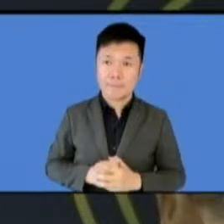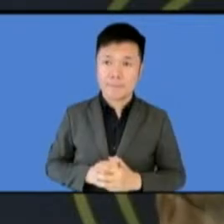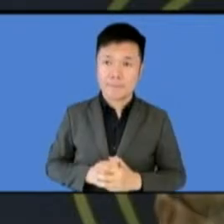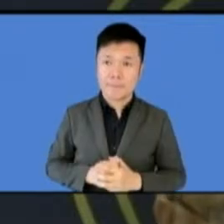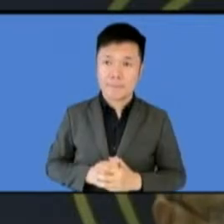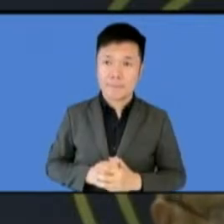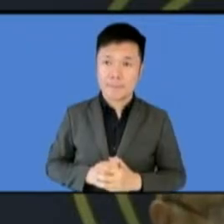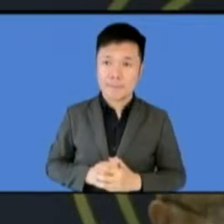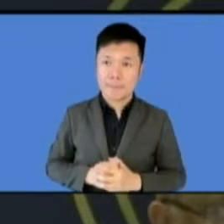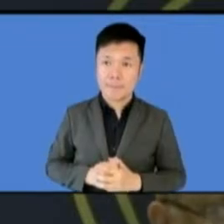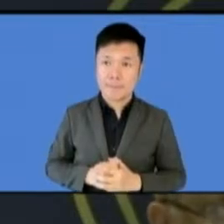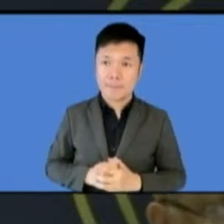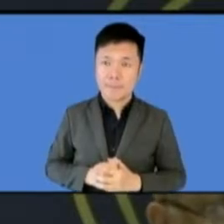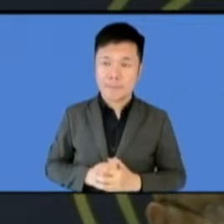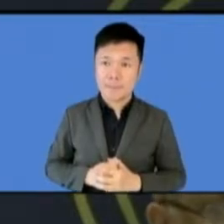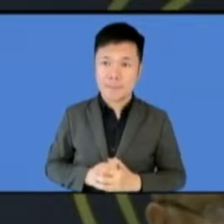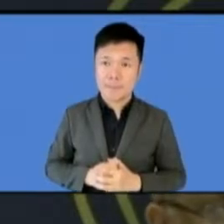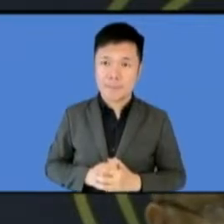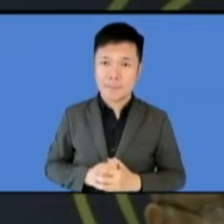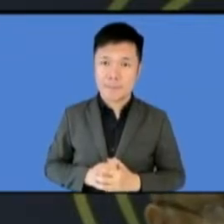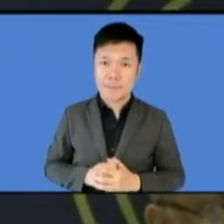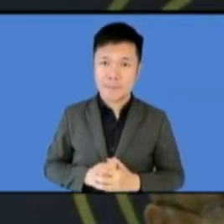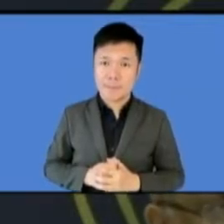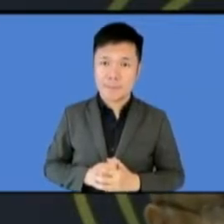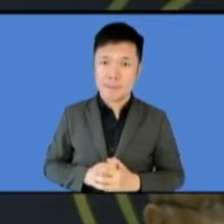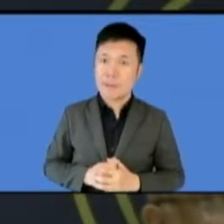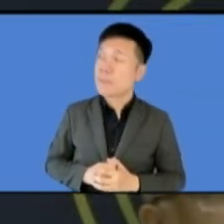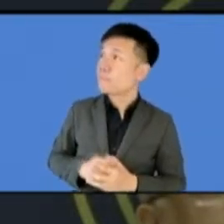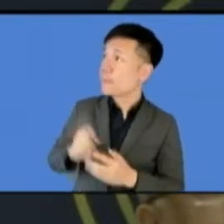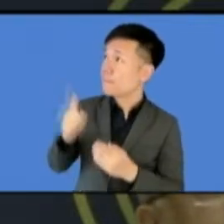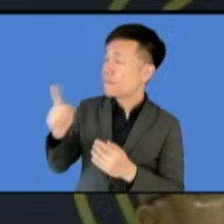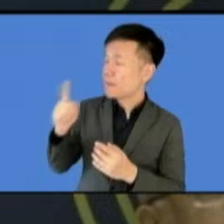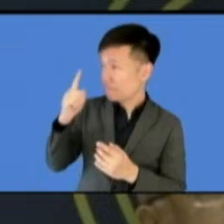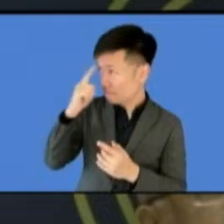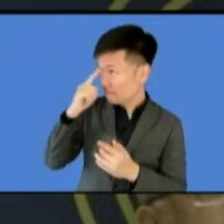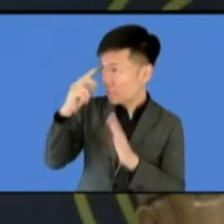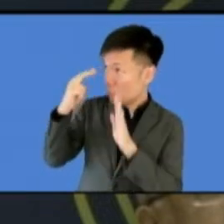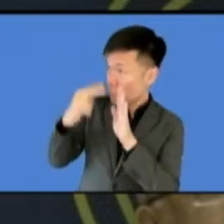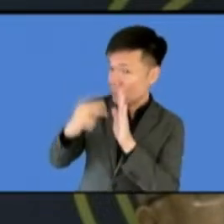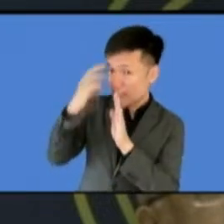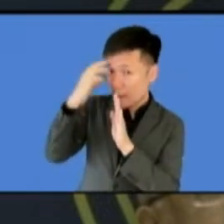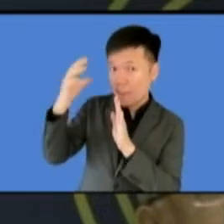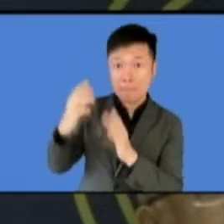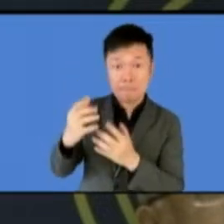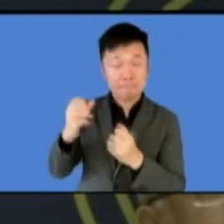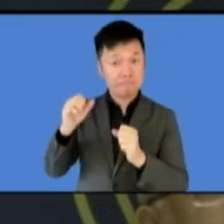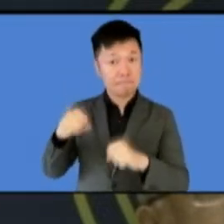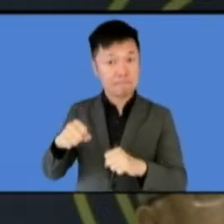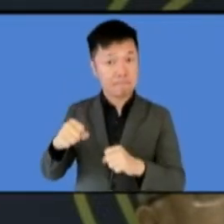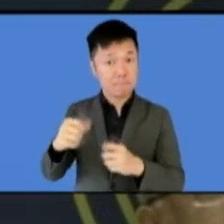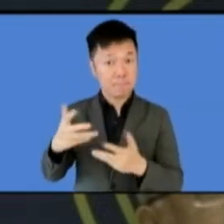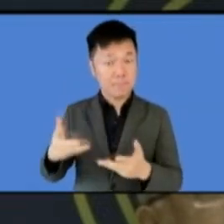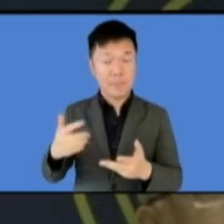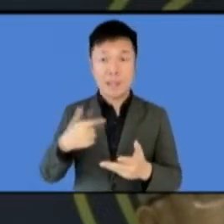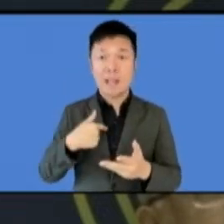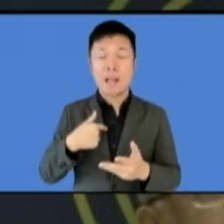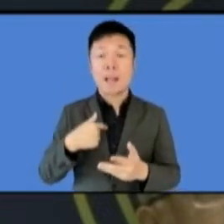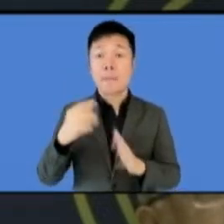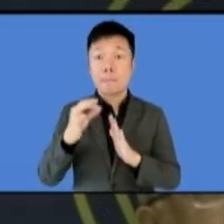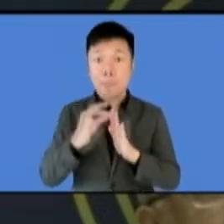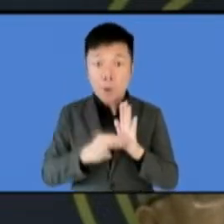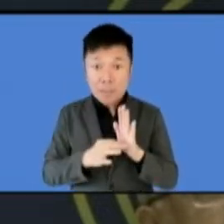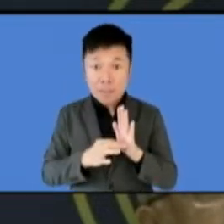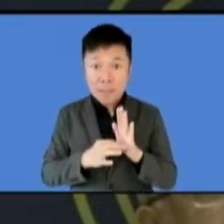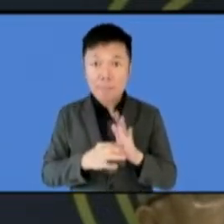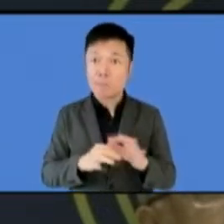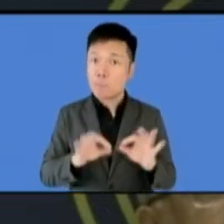give policymakers confidence on that. That's actually where the policy gap is,